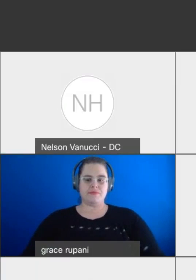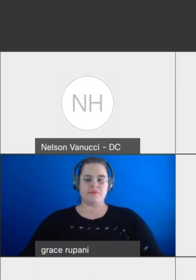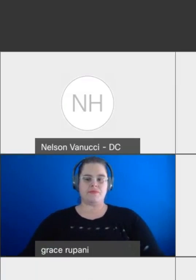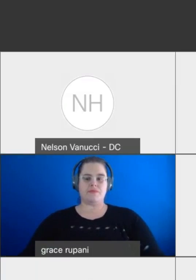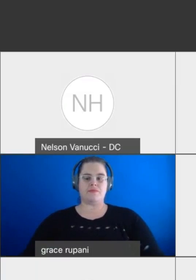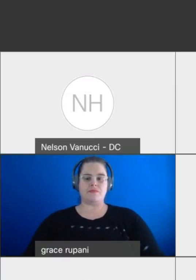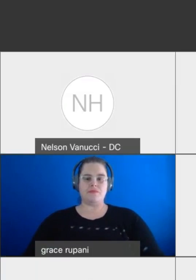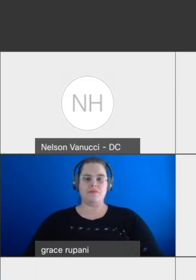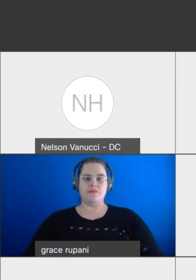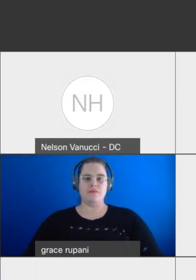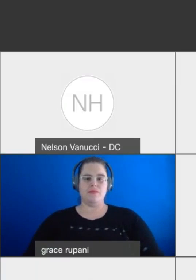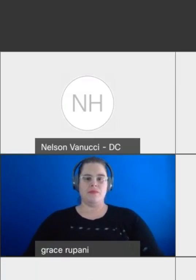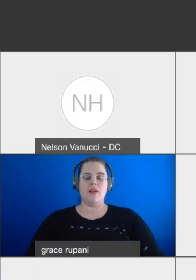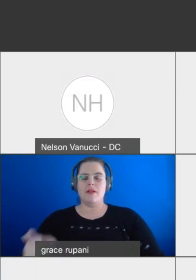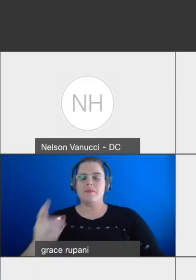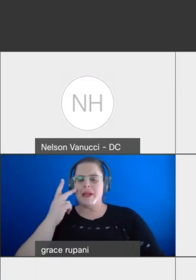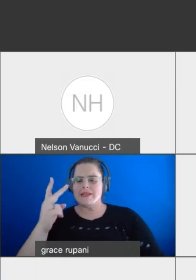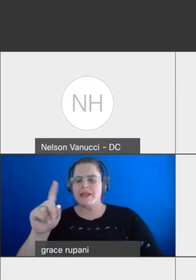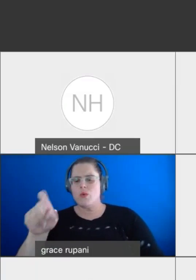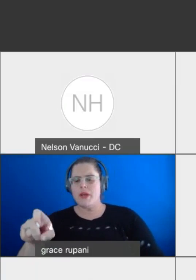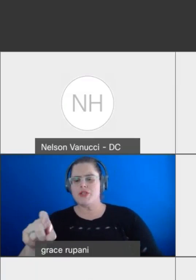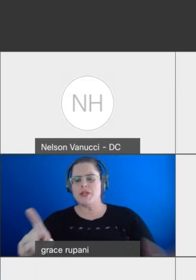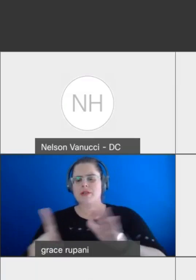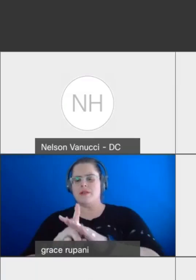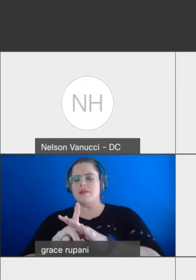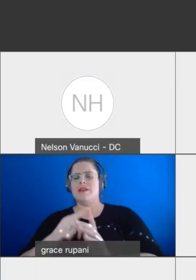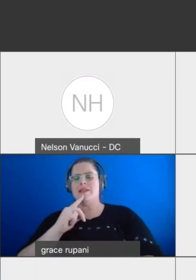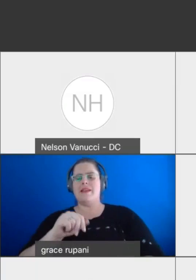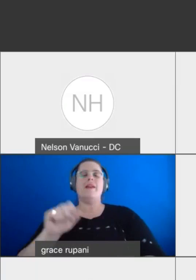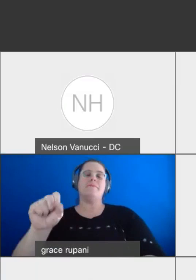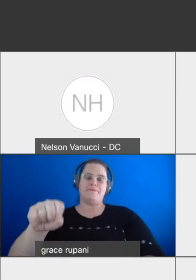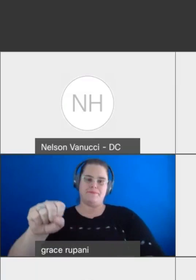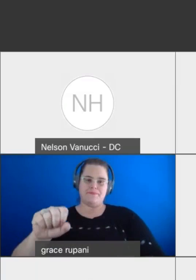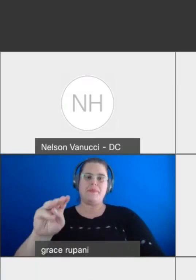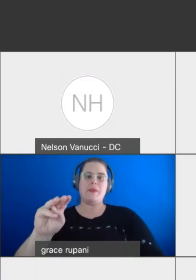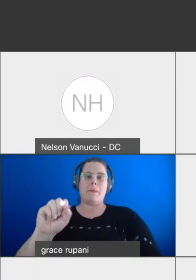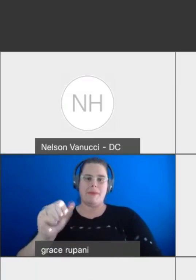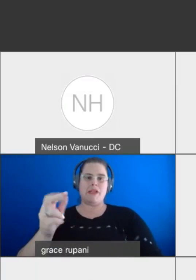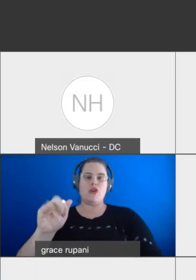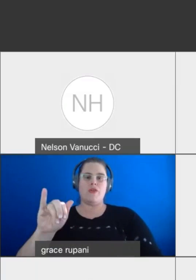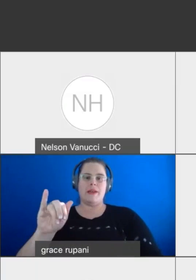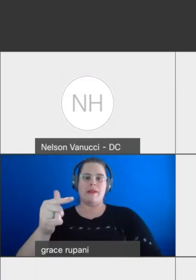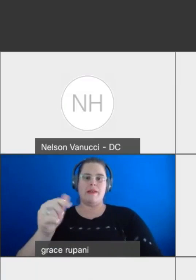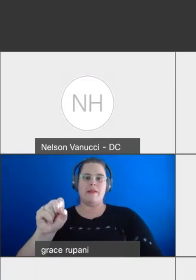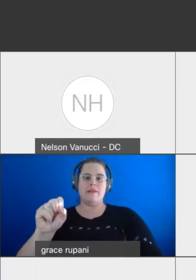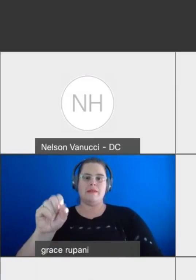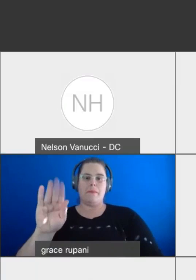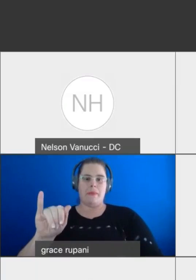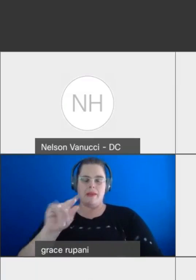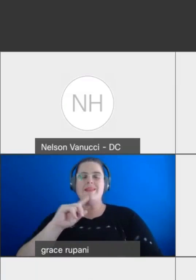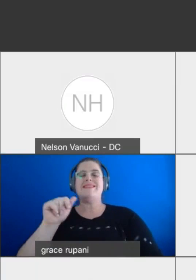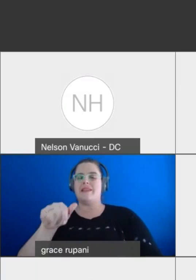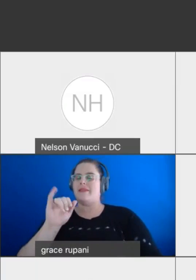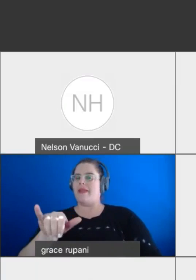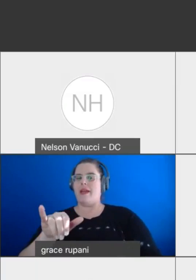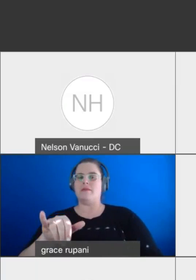Yes, Ms. Grisby. The question was about the link of the events. This will go out throughout our distribution list,